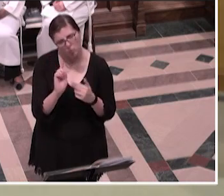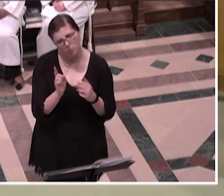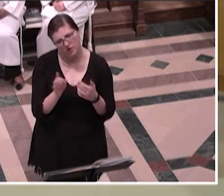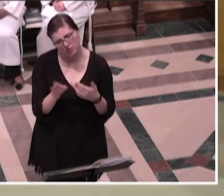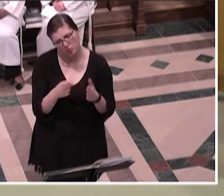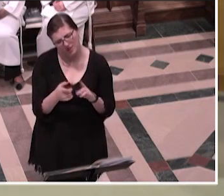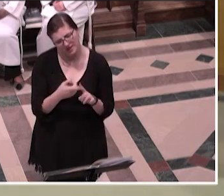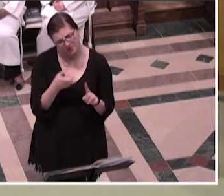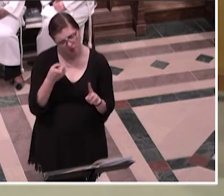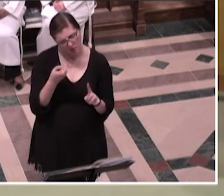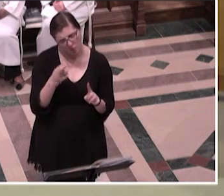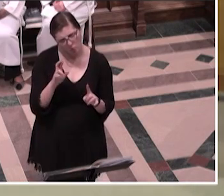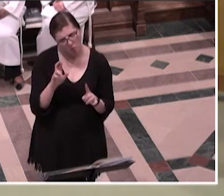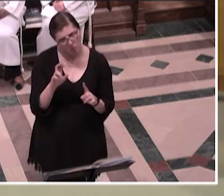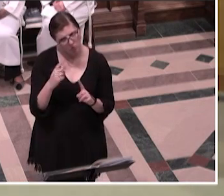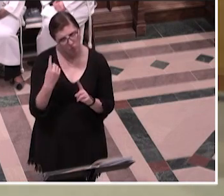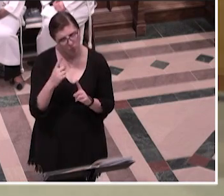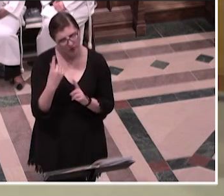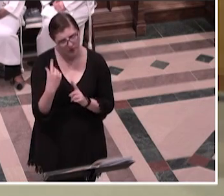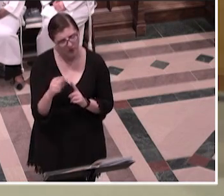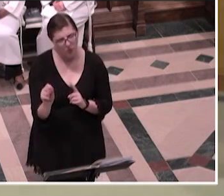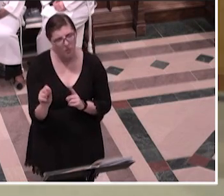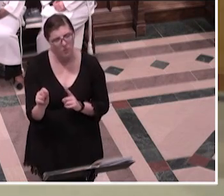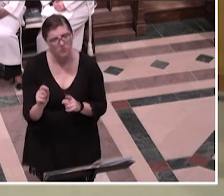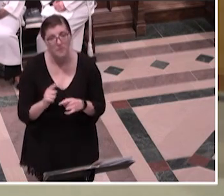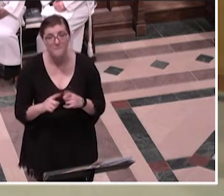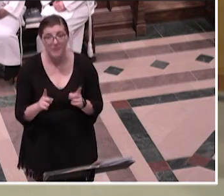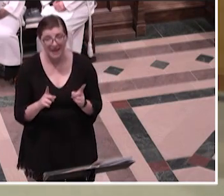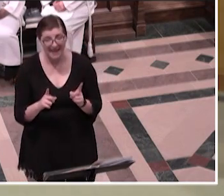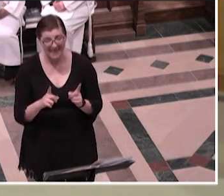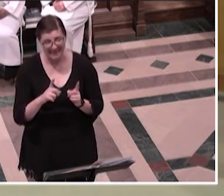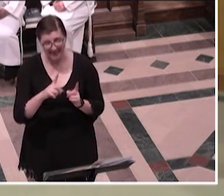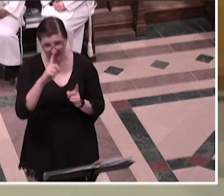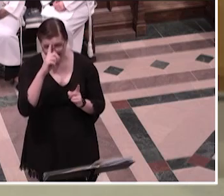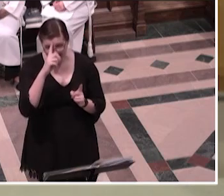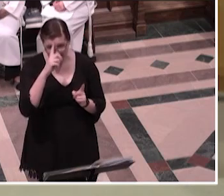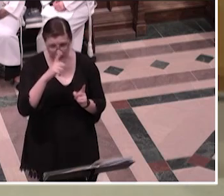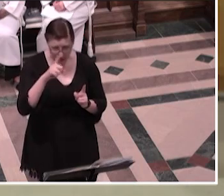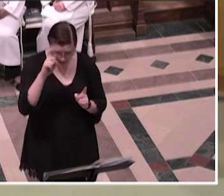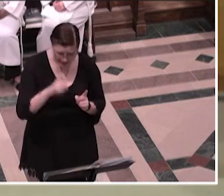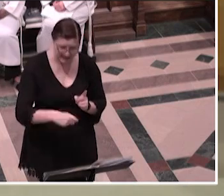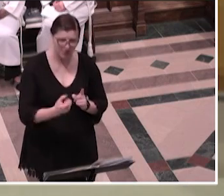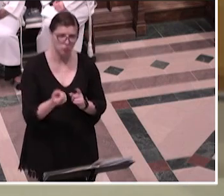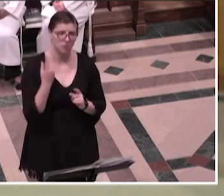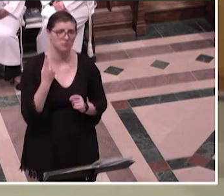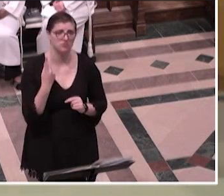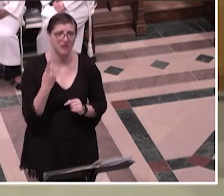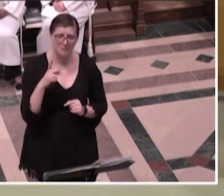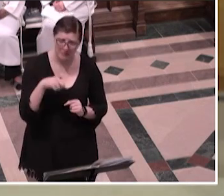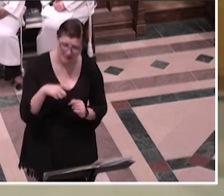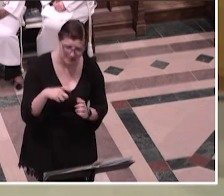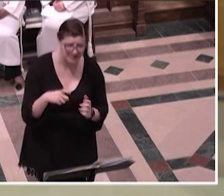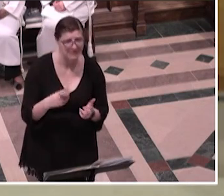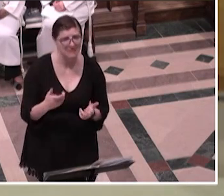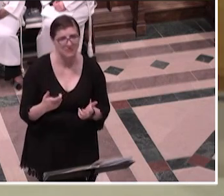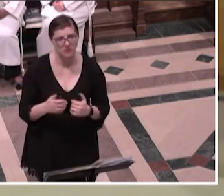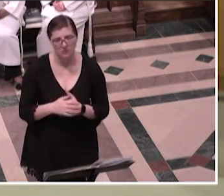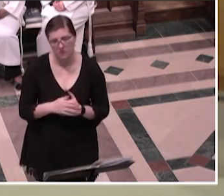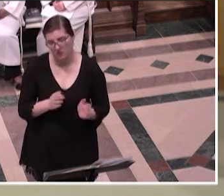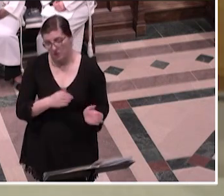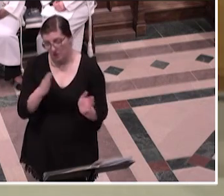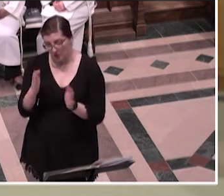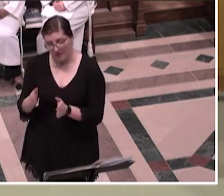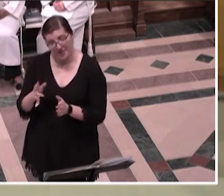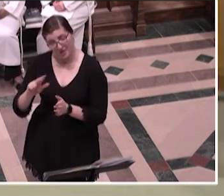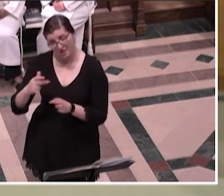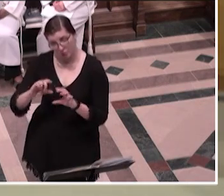or where it goes, but they think they should. Okay, and then finally, the